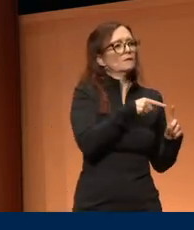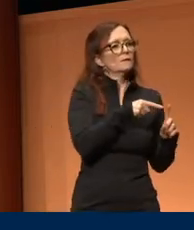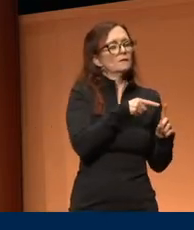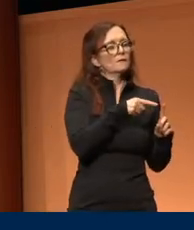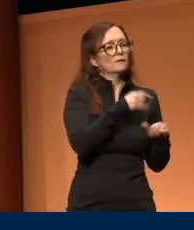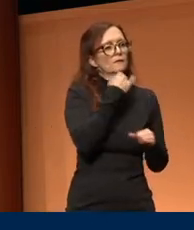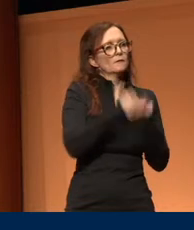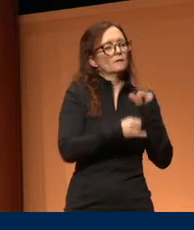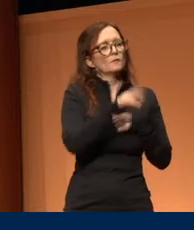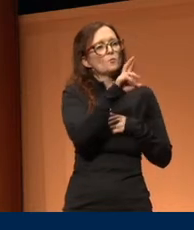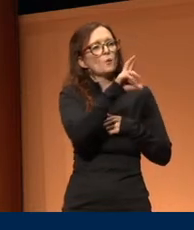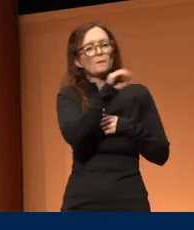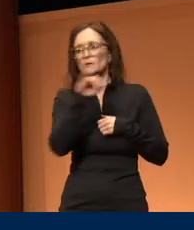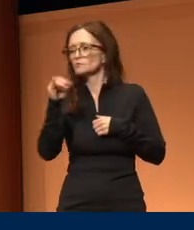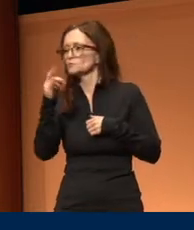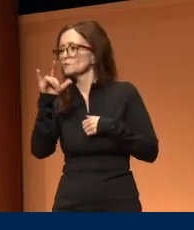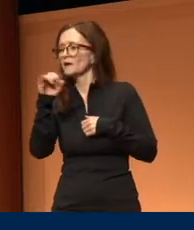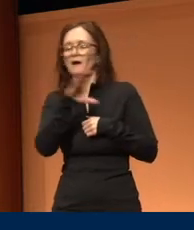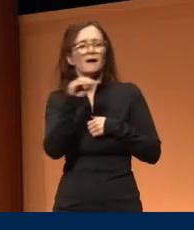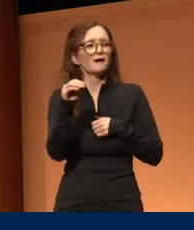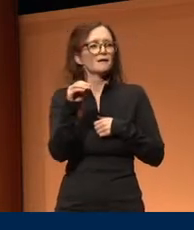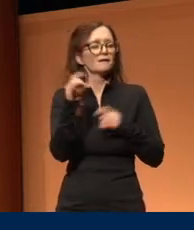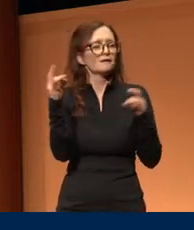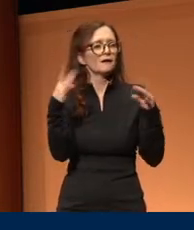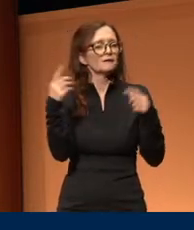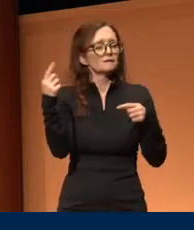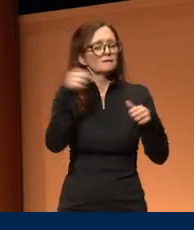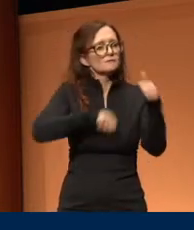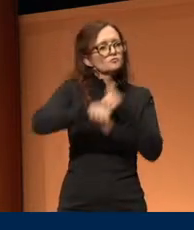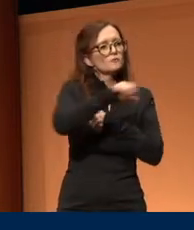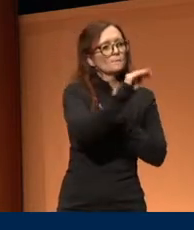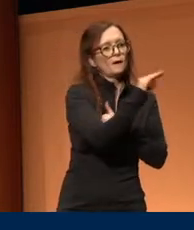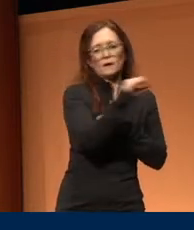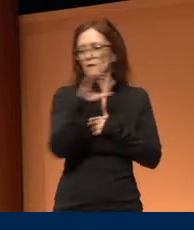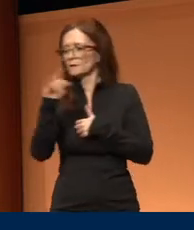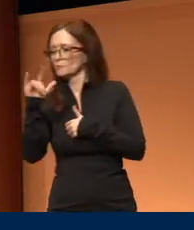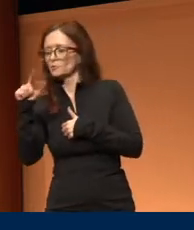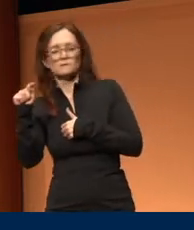with Romeo and Juliet and the hatred between